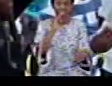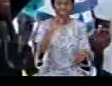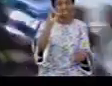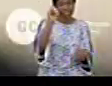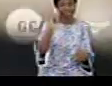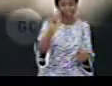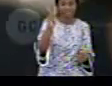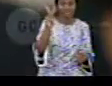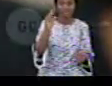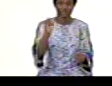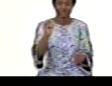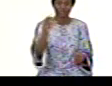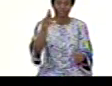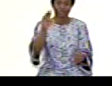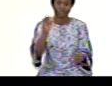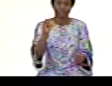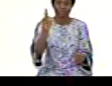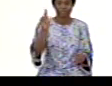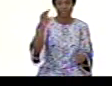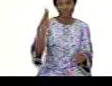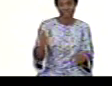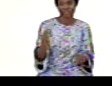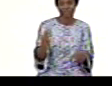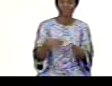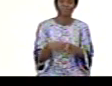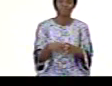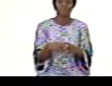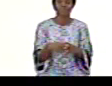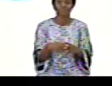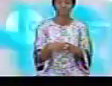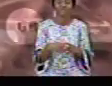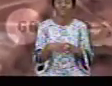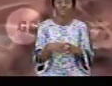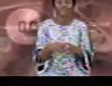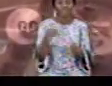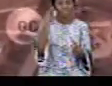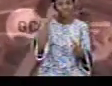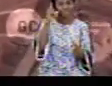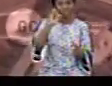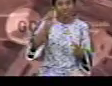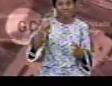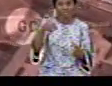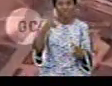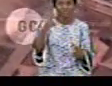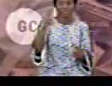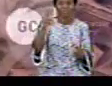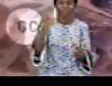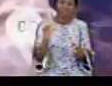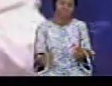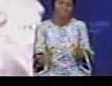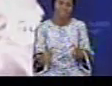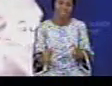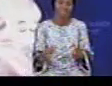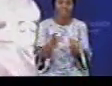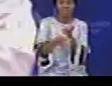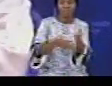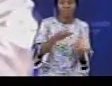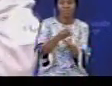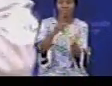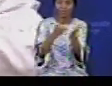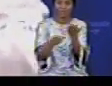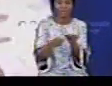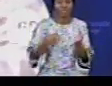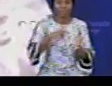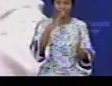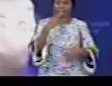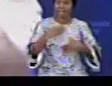our location of july global crusade we're excited that our youths are children and